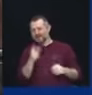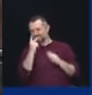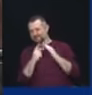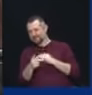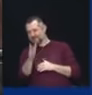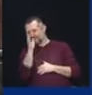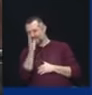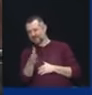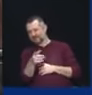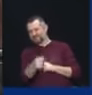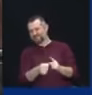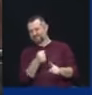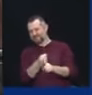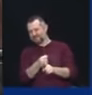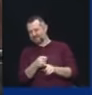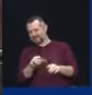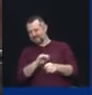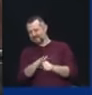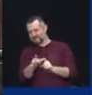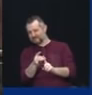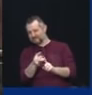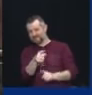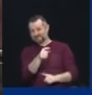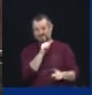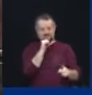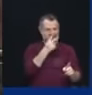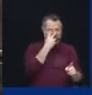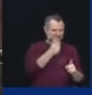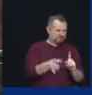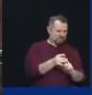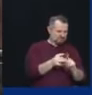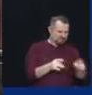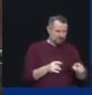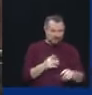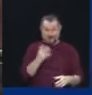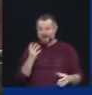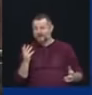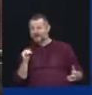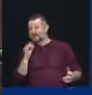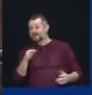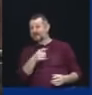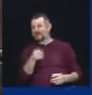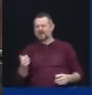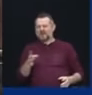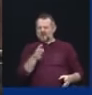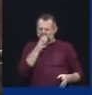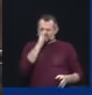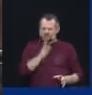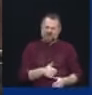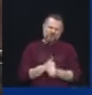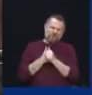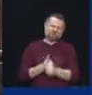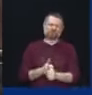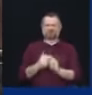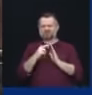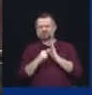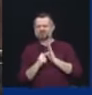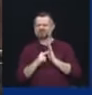You tell me how disciplined you are and how seriously the community takes COVID, And